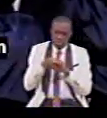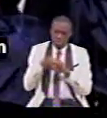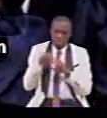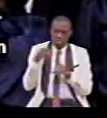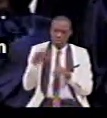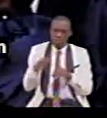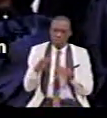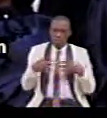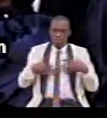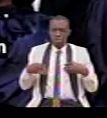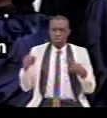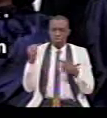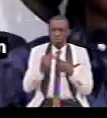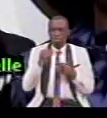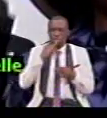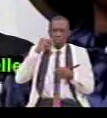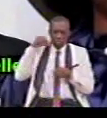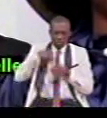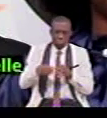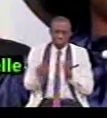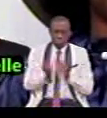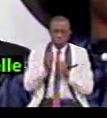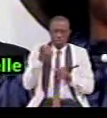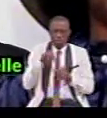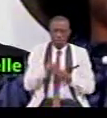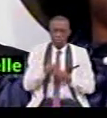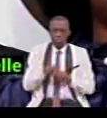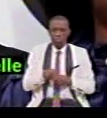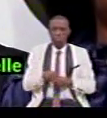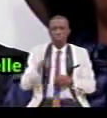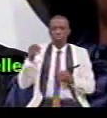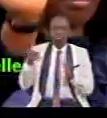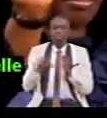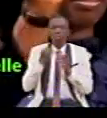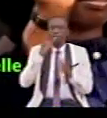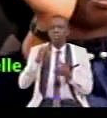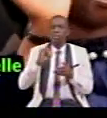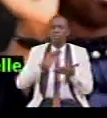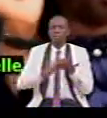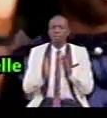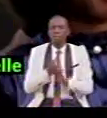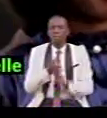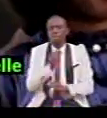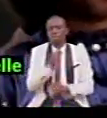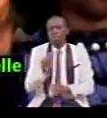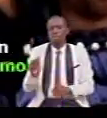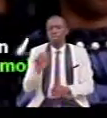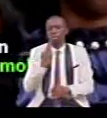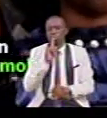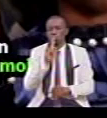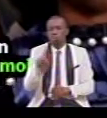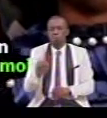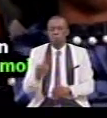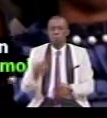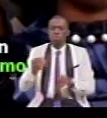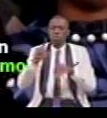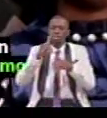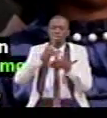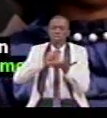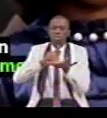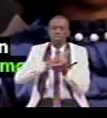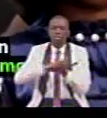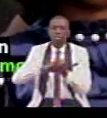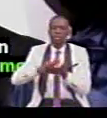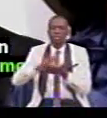the breathing is become a fact supernaturally and